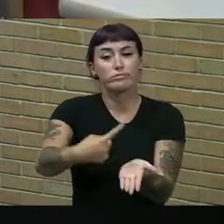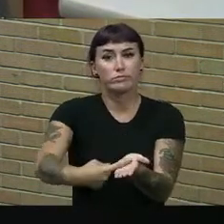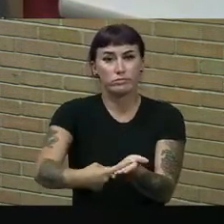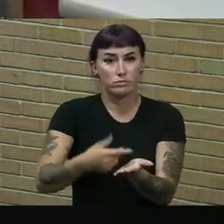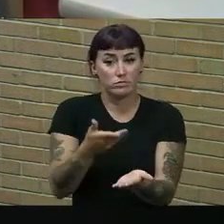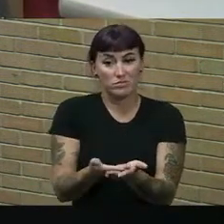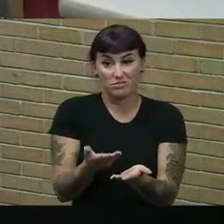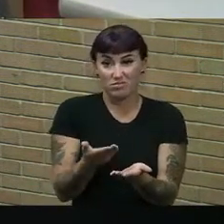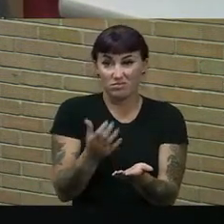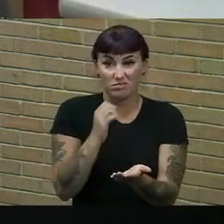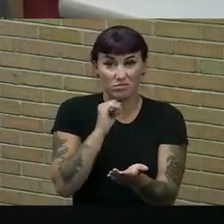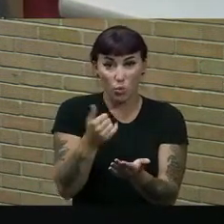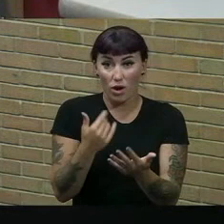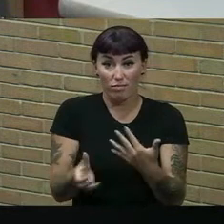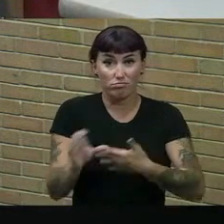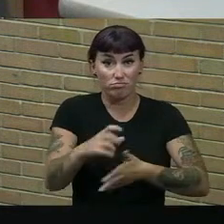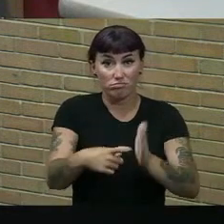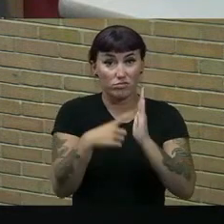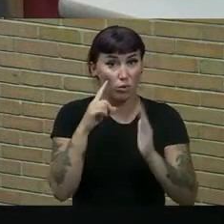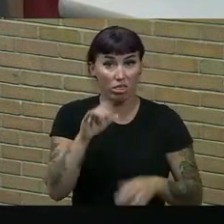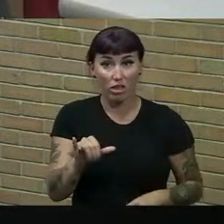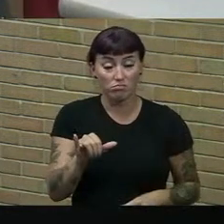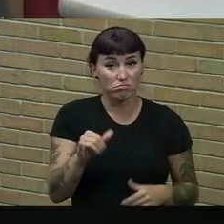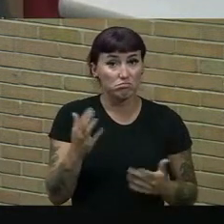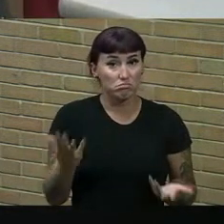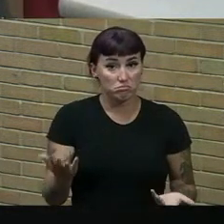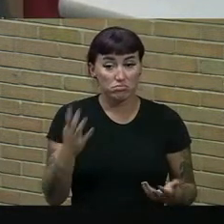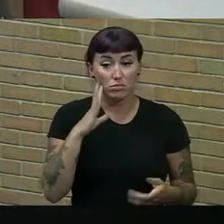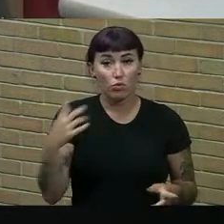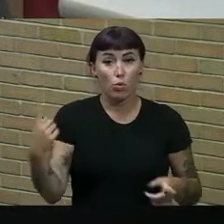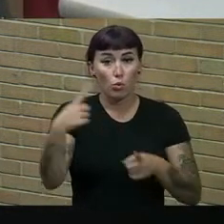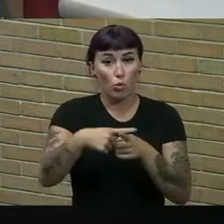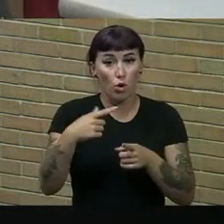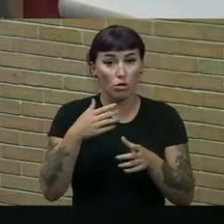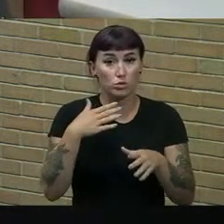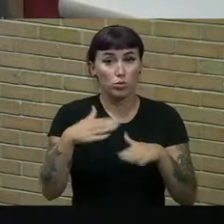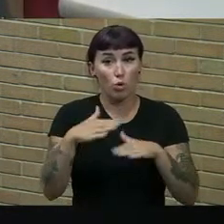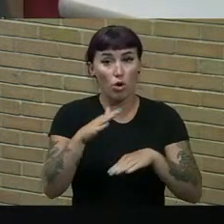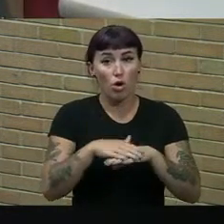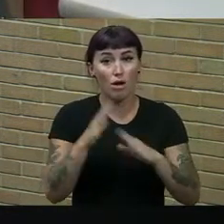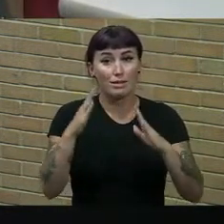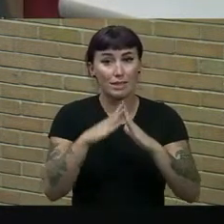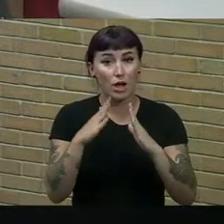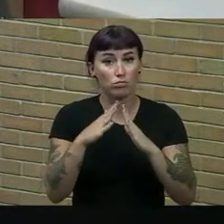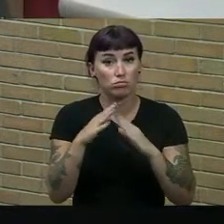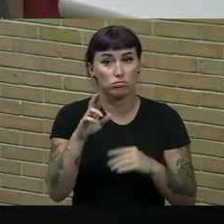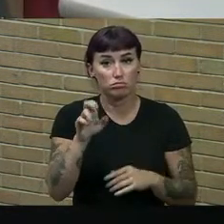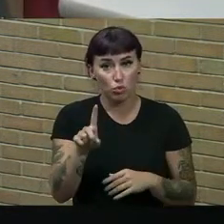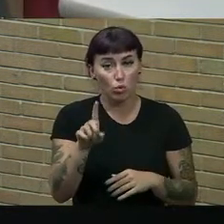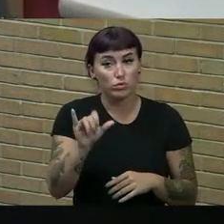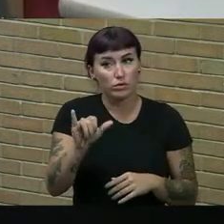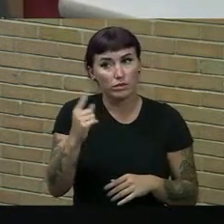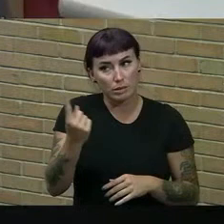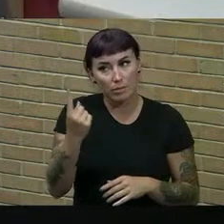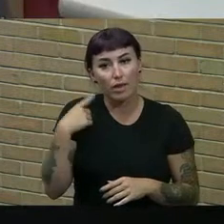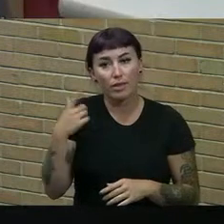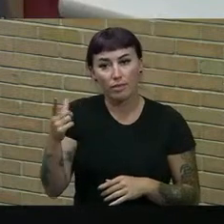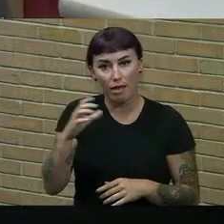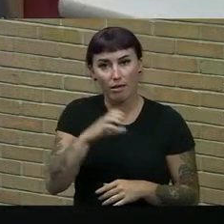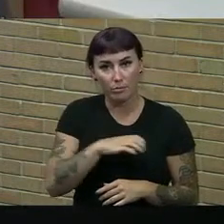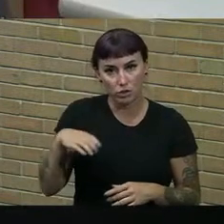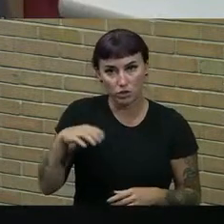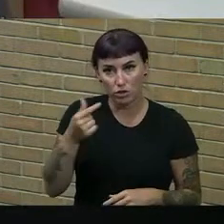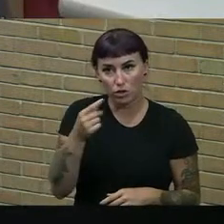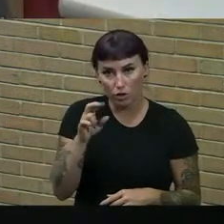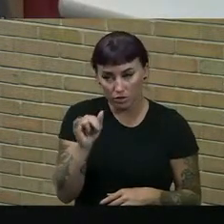that we don't have criteria for crosswalks on town roads, and that's something that Commissioner Garcia